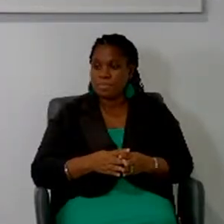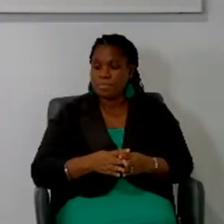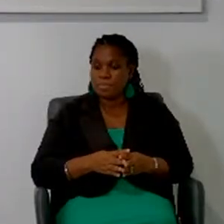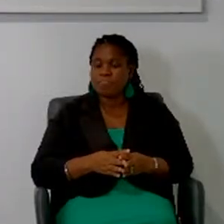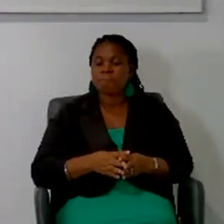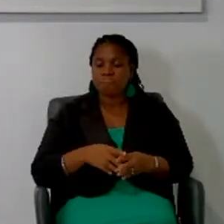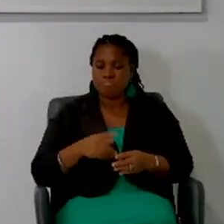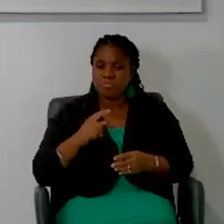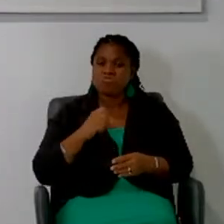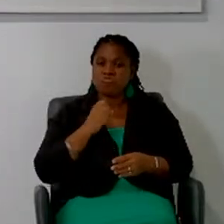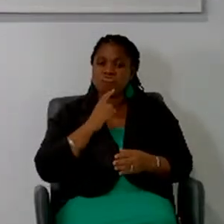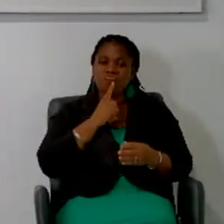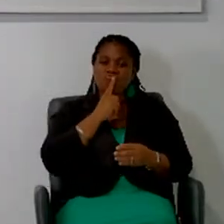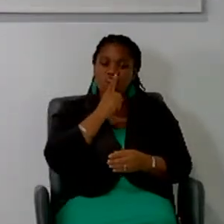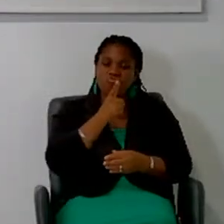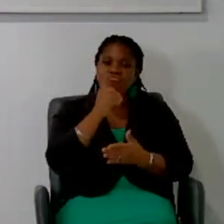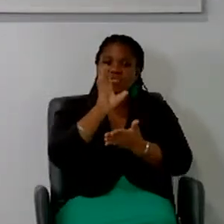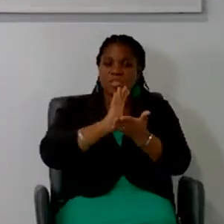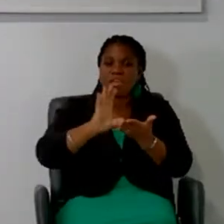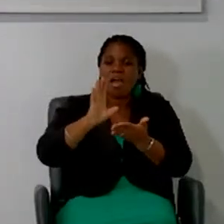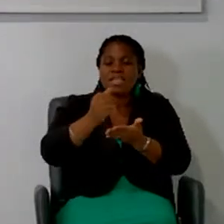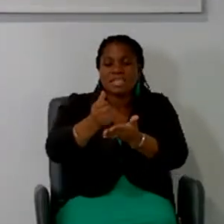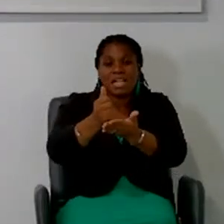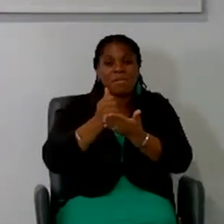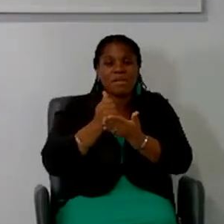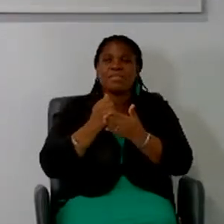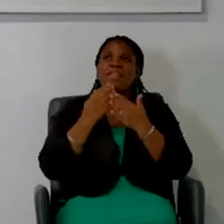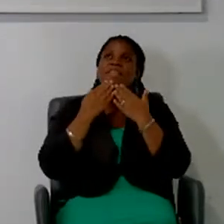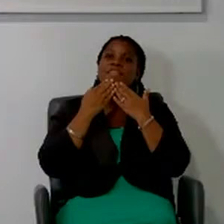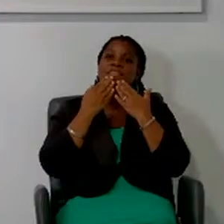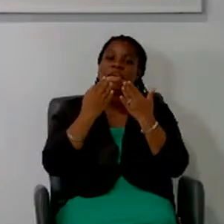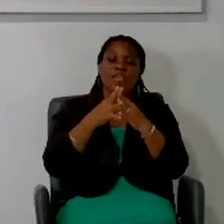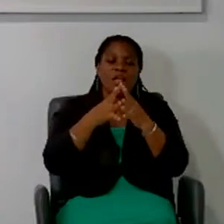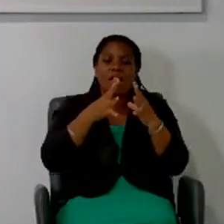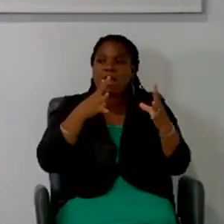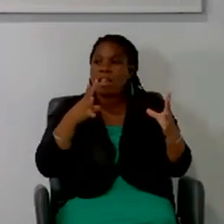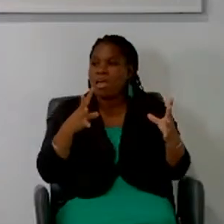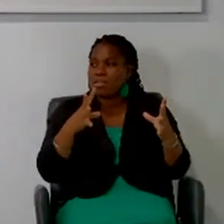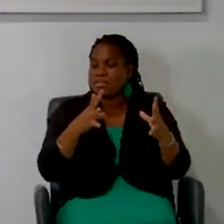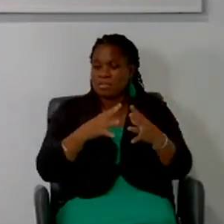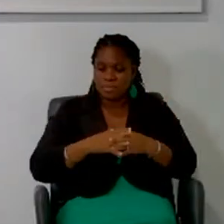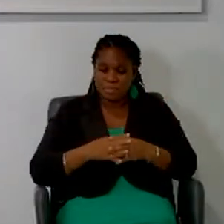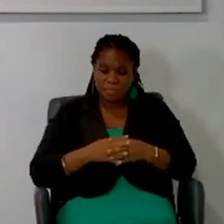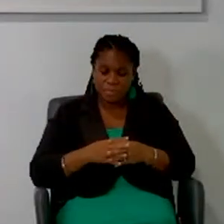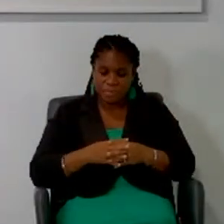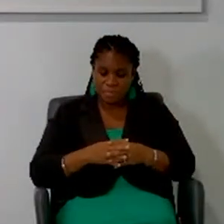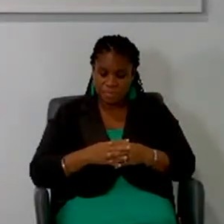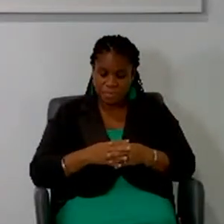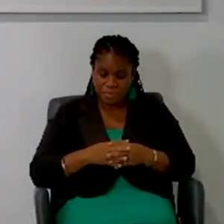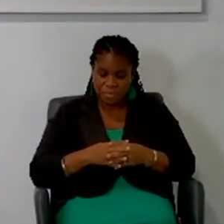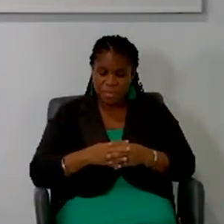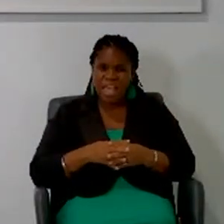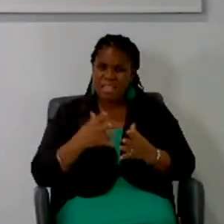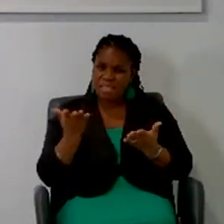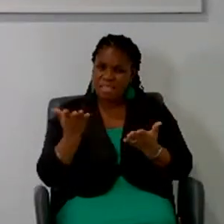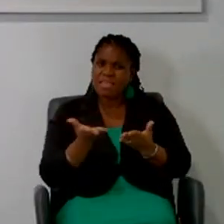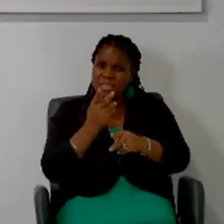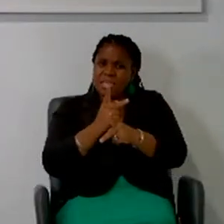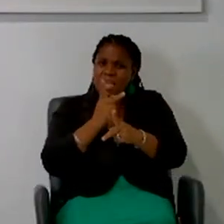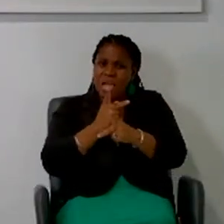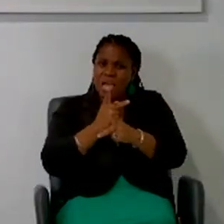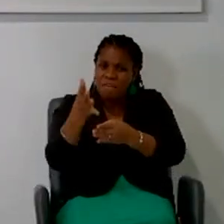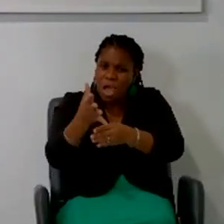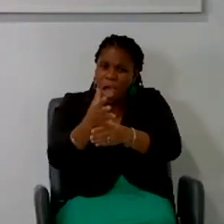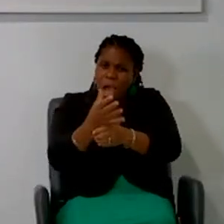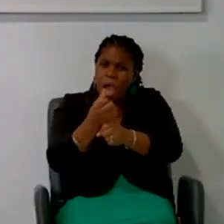us significantly. So I can't thank Southern University enough. And these are the type of opportunities we want for our people, for our young people